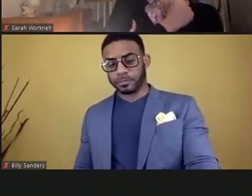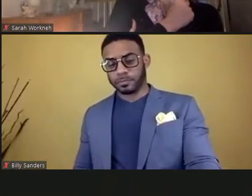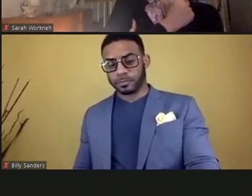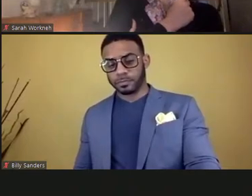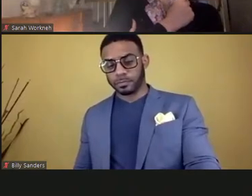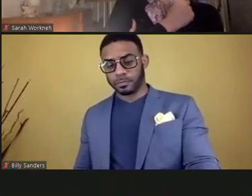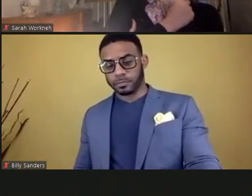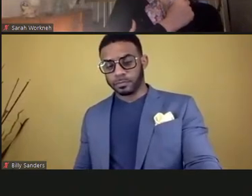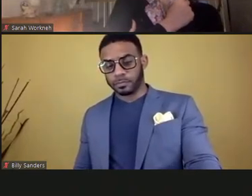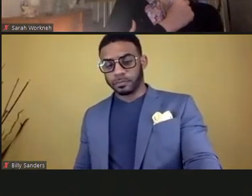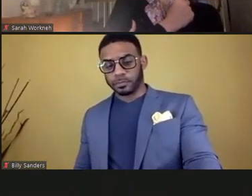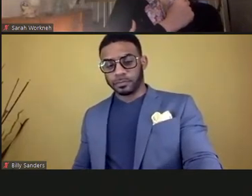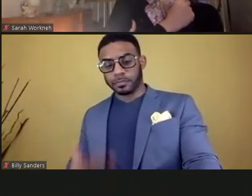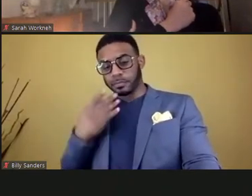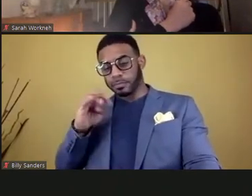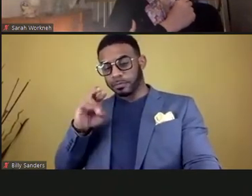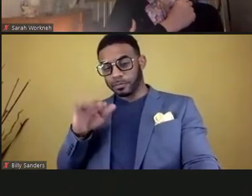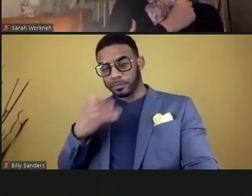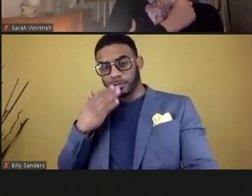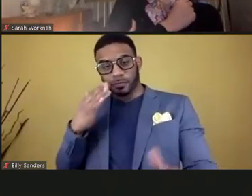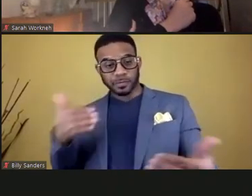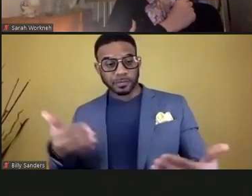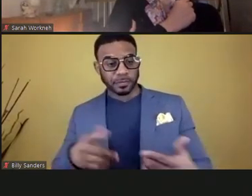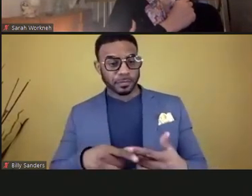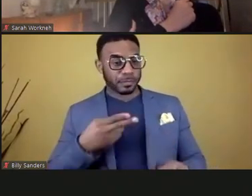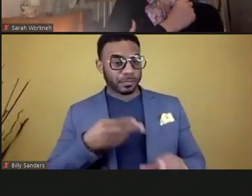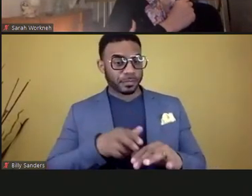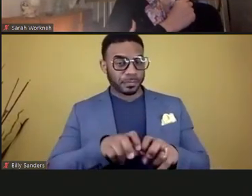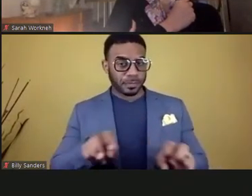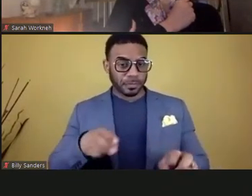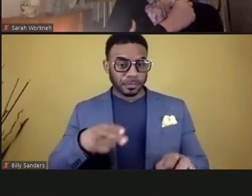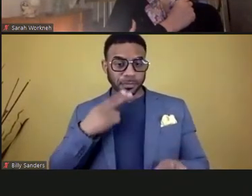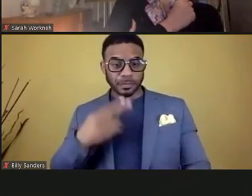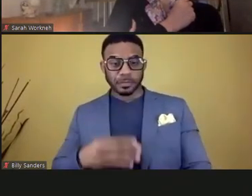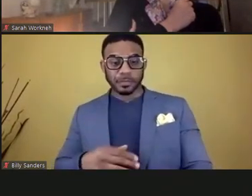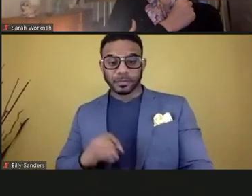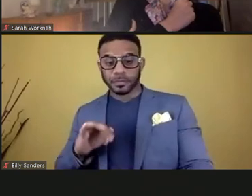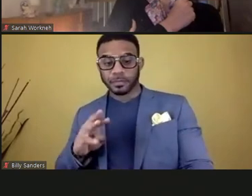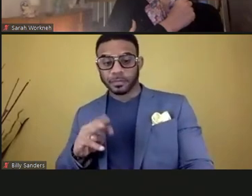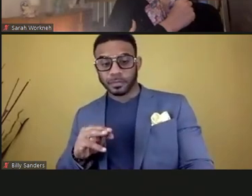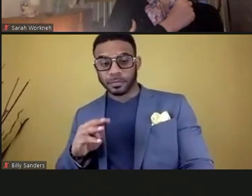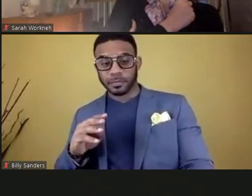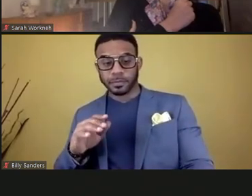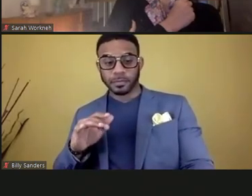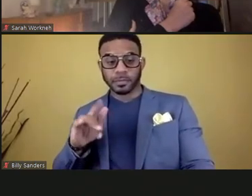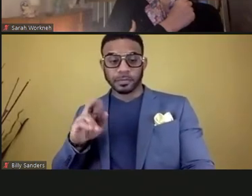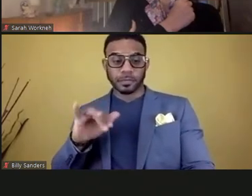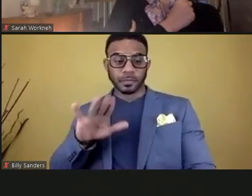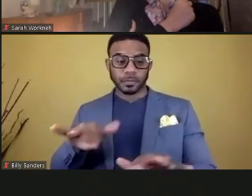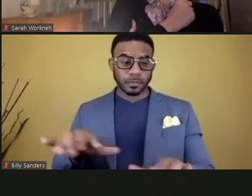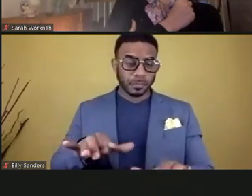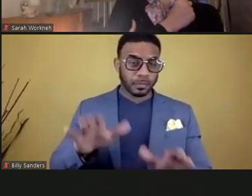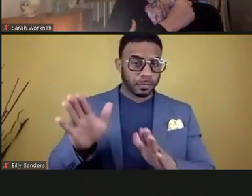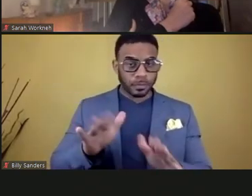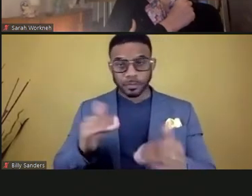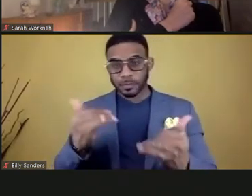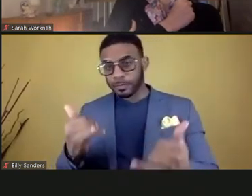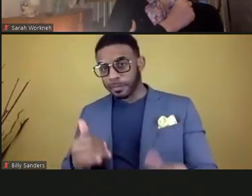Thank you, Erica, and thank you for the invitation to participate on this panel, and thank you, Carmen and Laura, for all you've done in organizing this